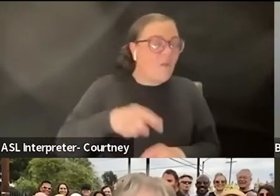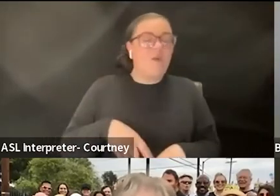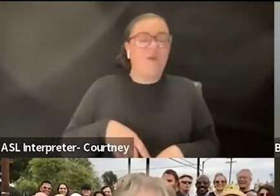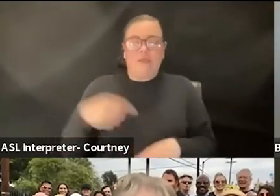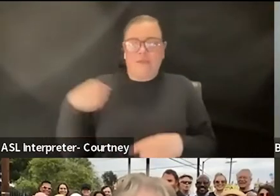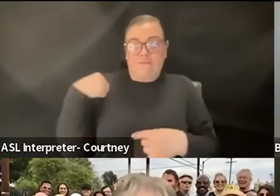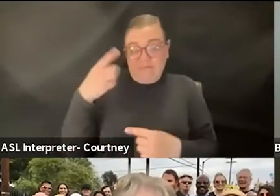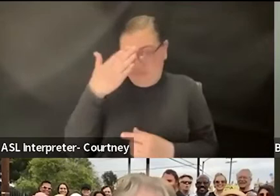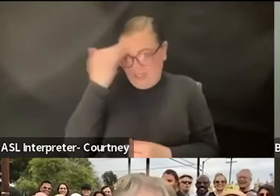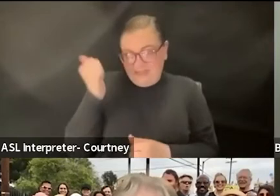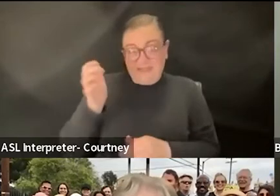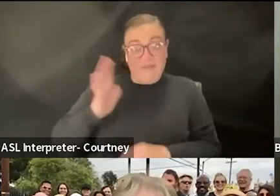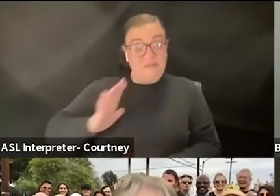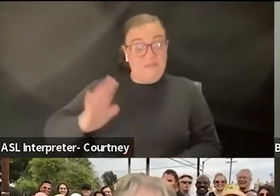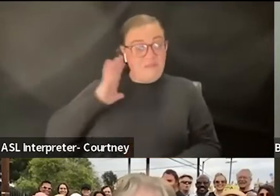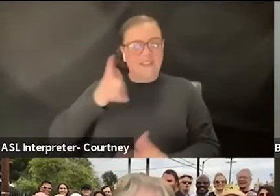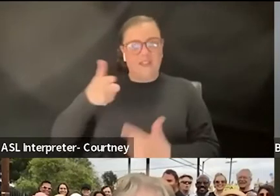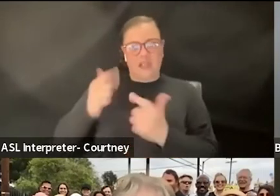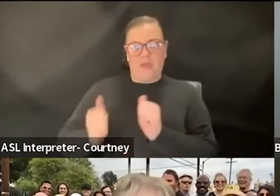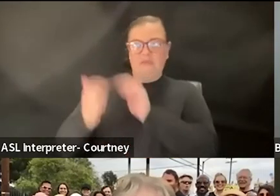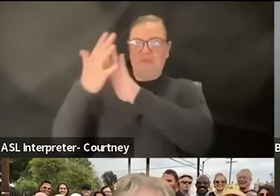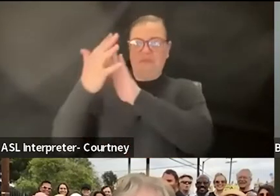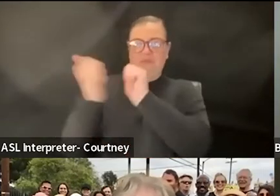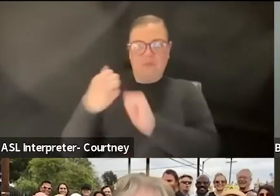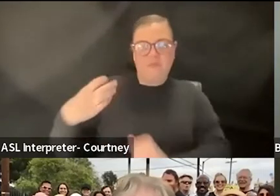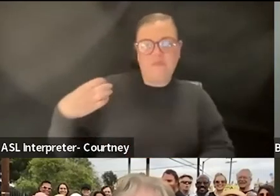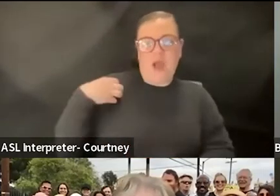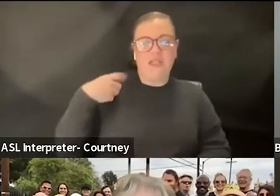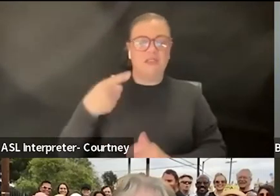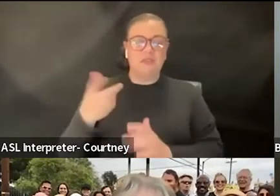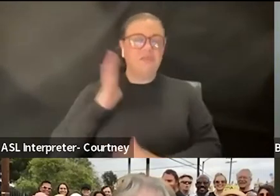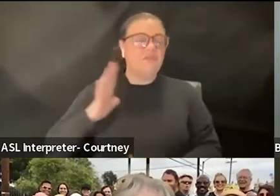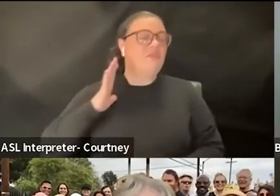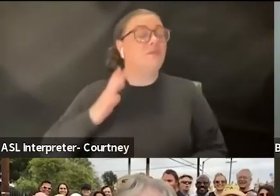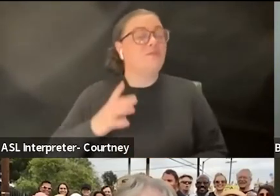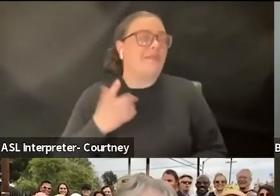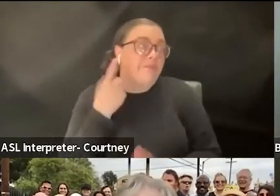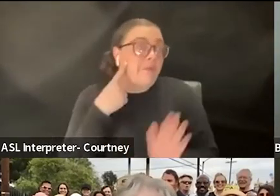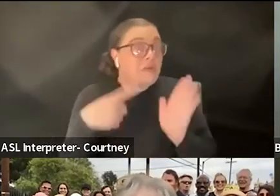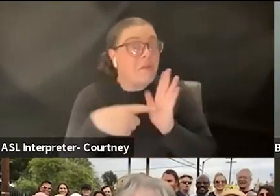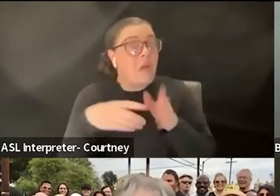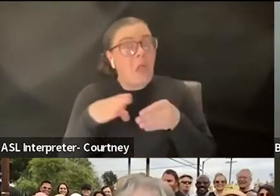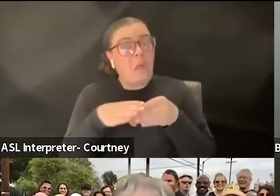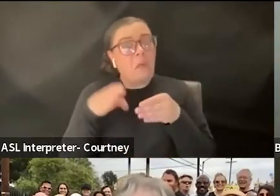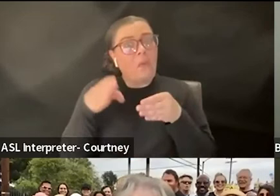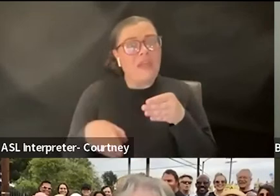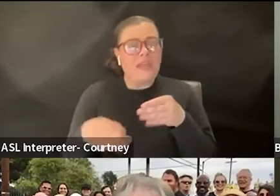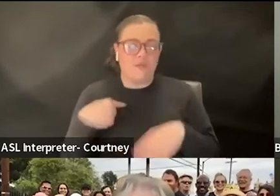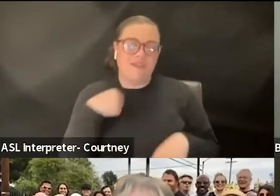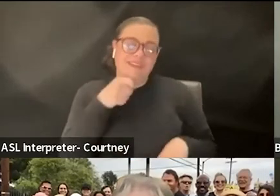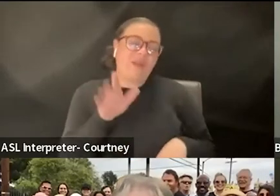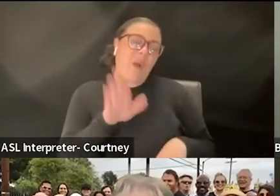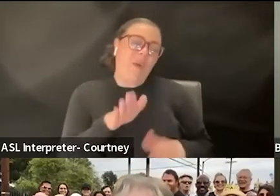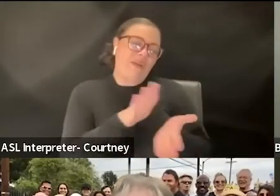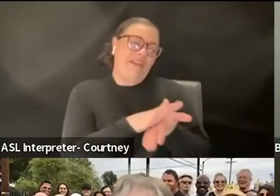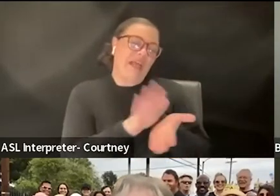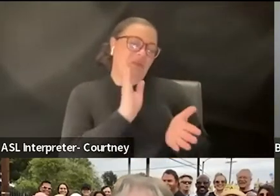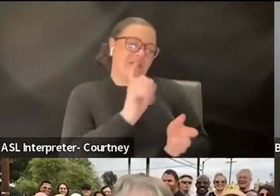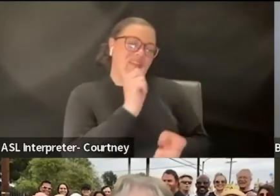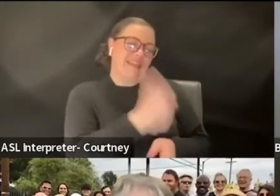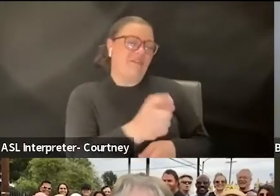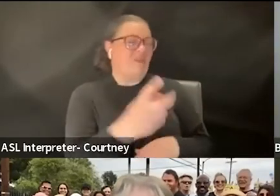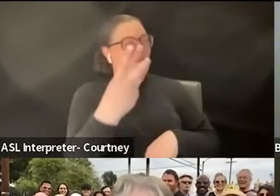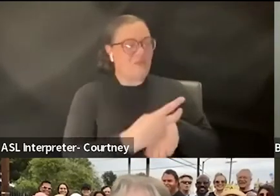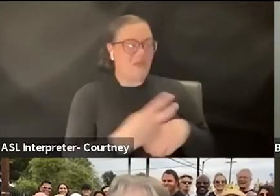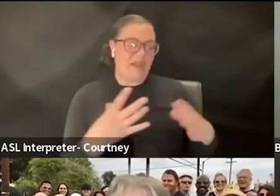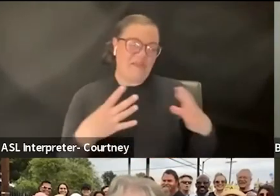or a corporation has never been like, you know what, we're going to give you the weekend because we're nice, or we're going to give you the 8-hour workday or child labor laws or any of those things